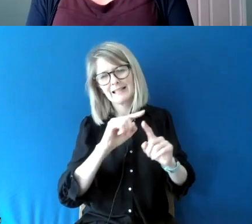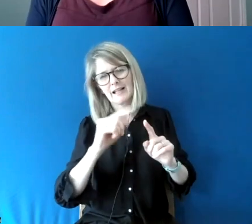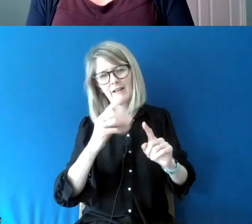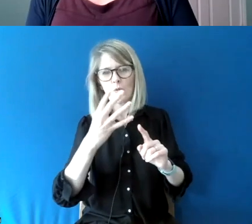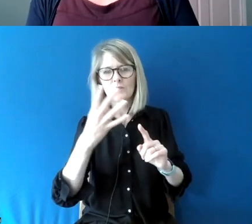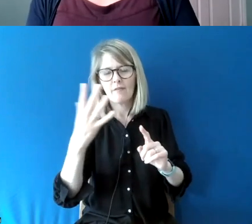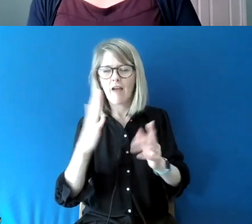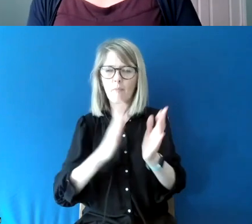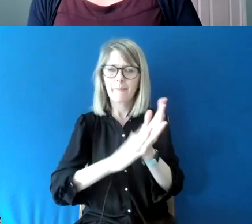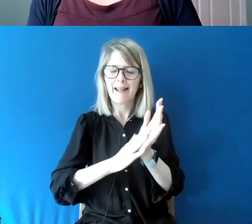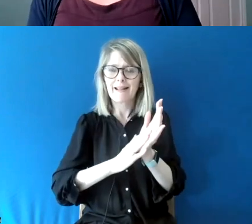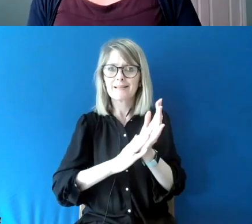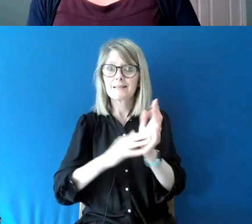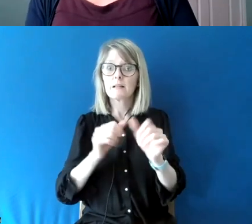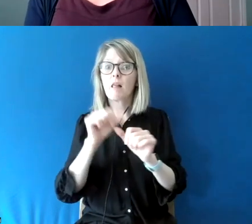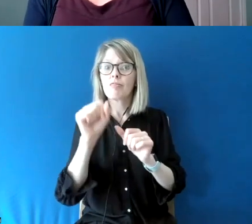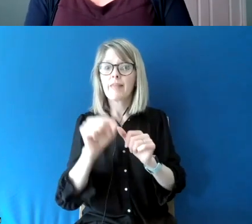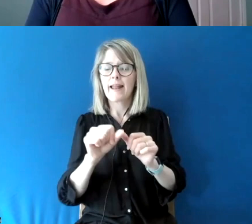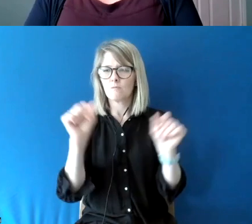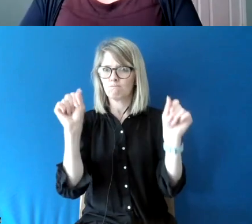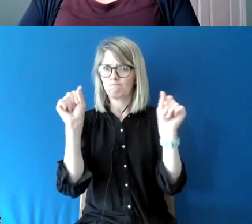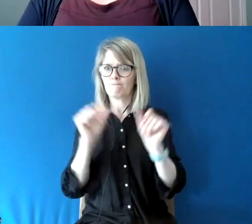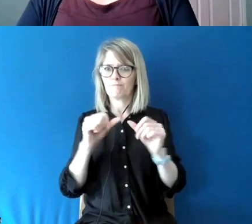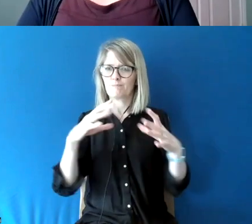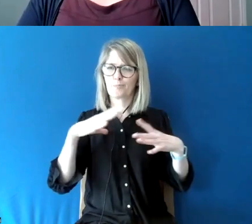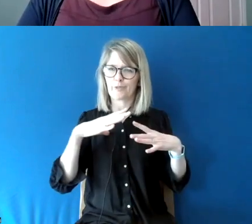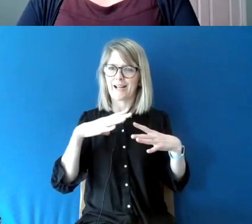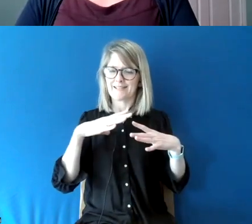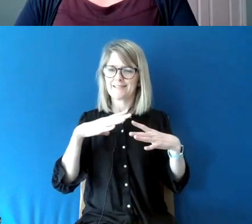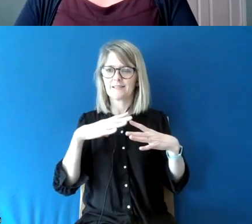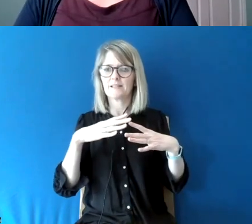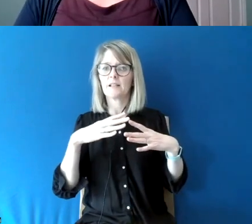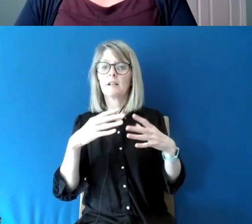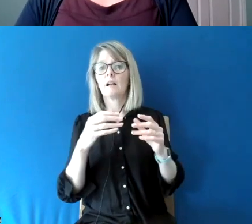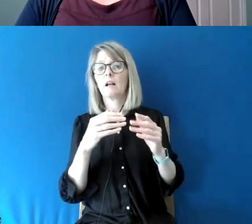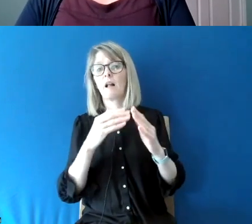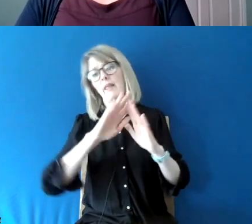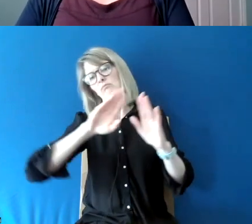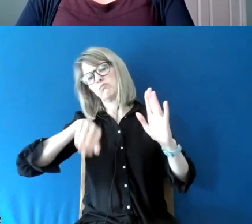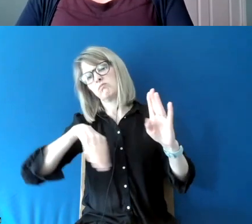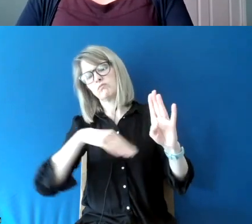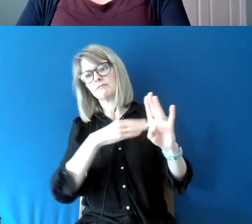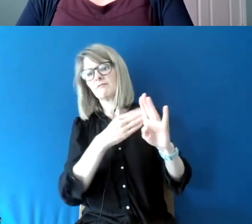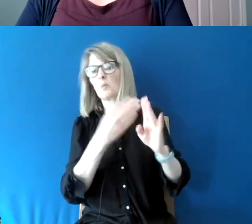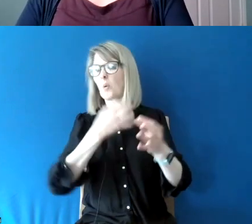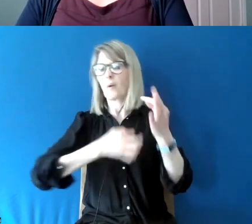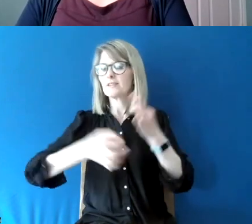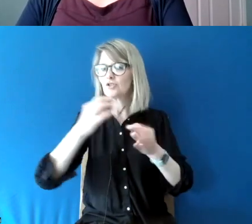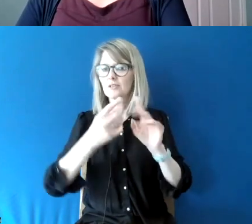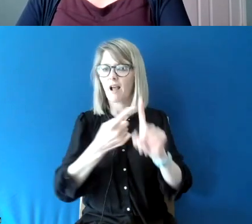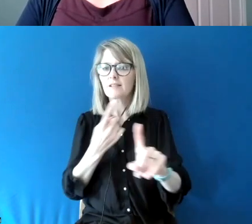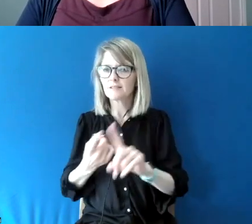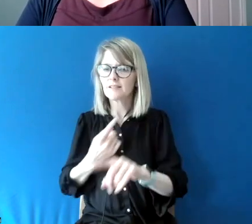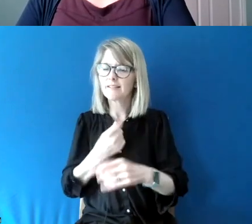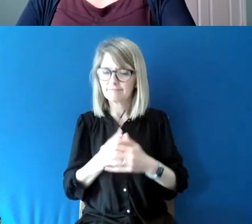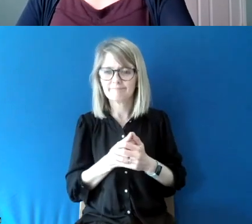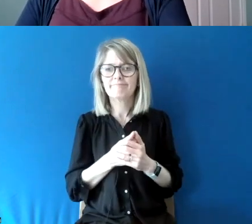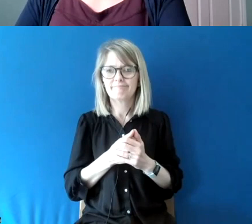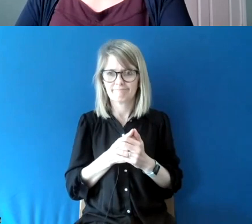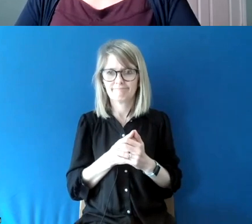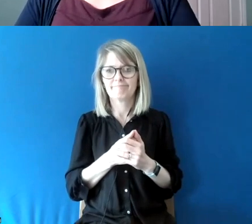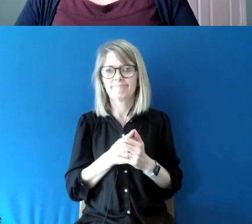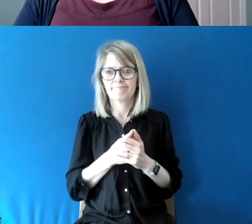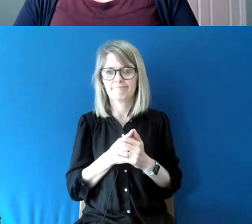short break, a really short one, and then we can use the rest of the time for question and answers